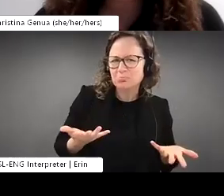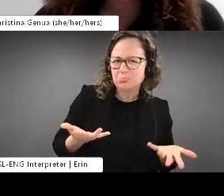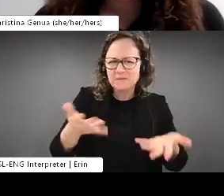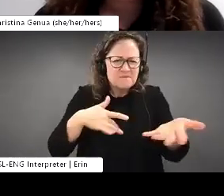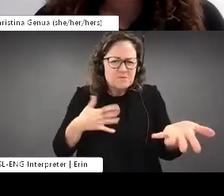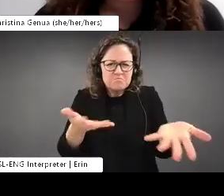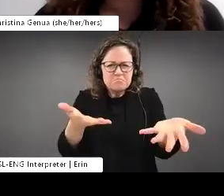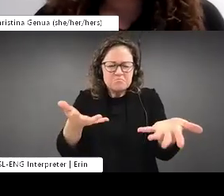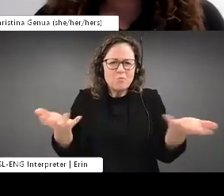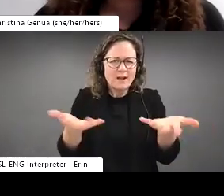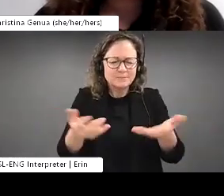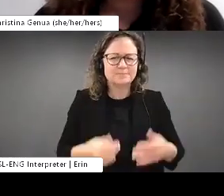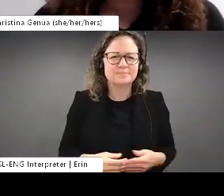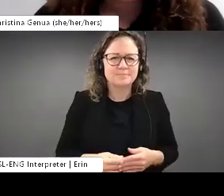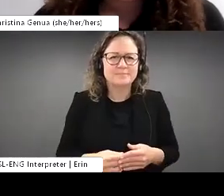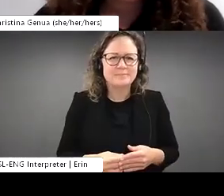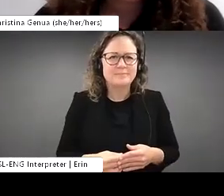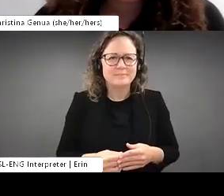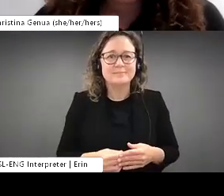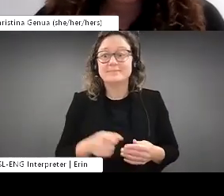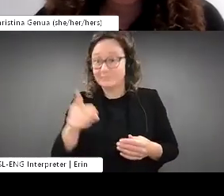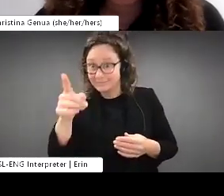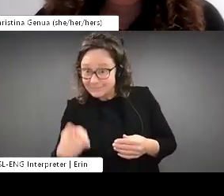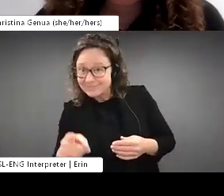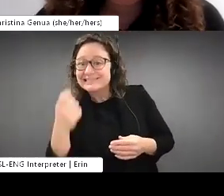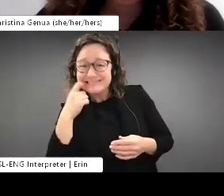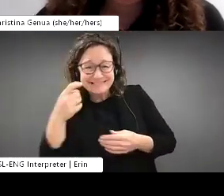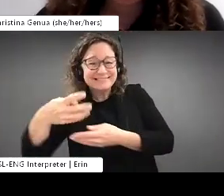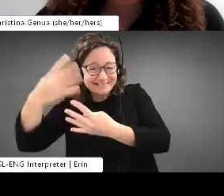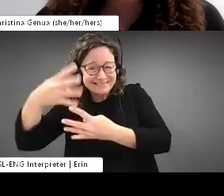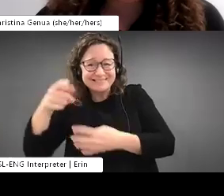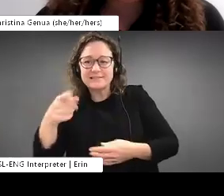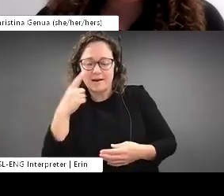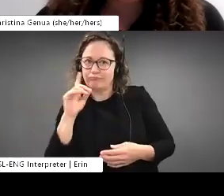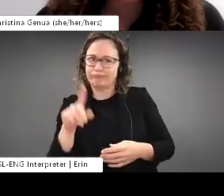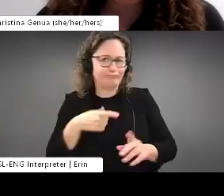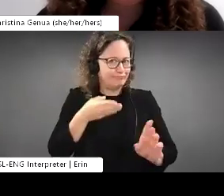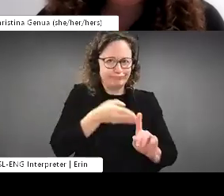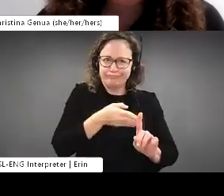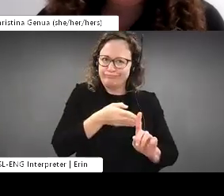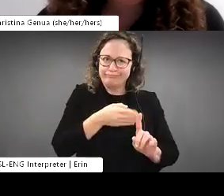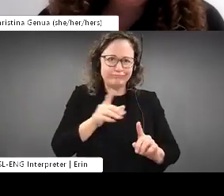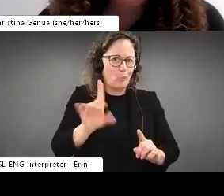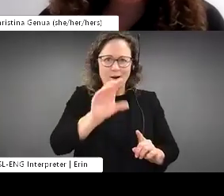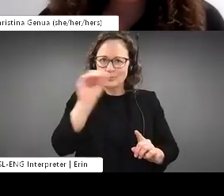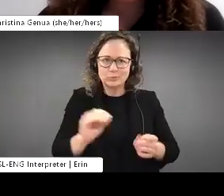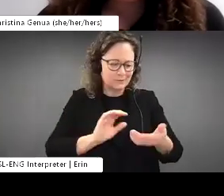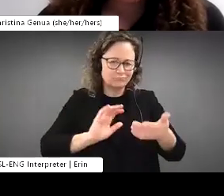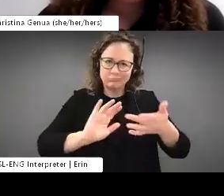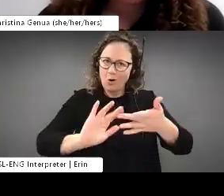days. Um, I too use online banking. So it's quick, easy,